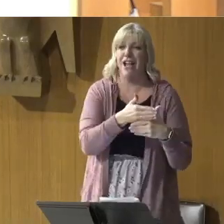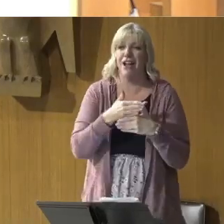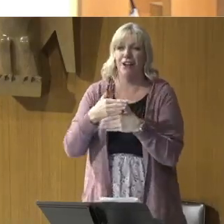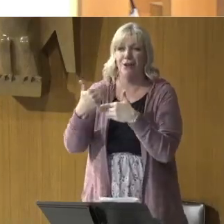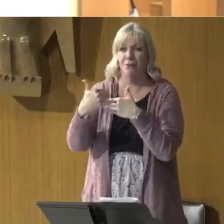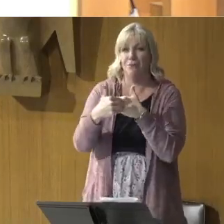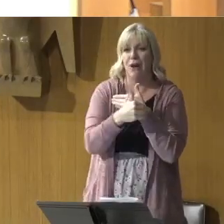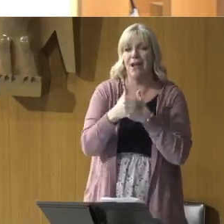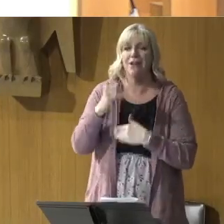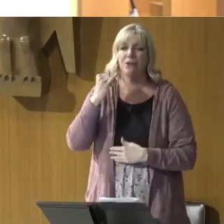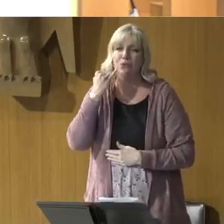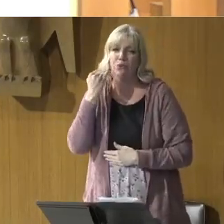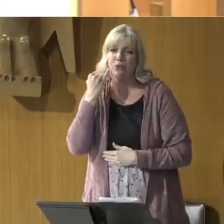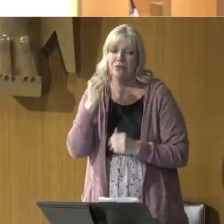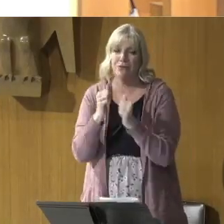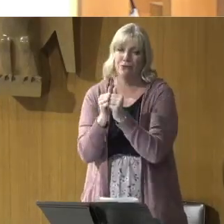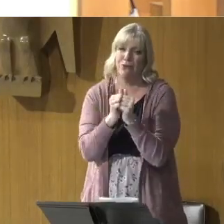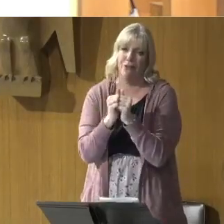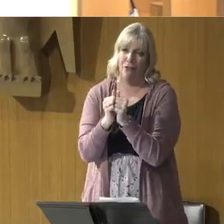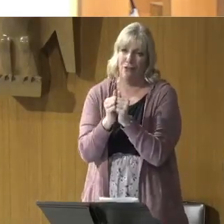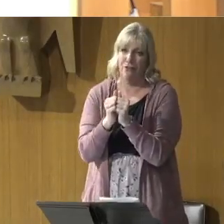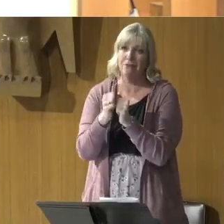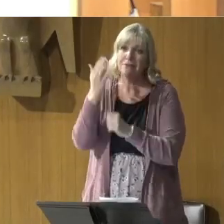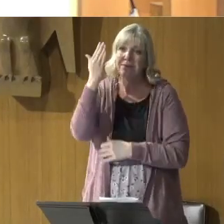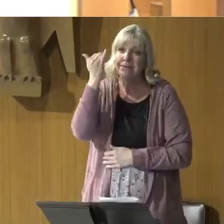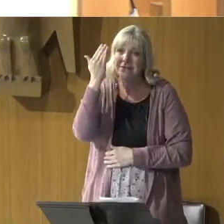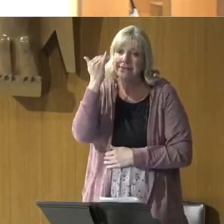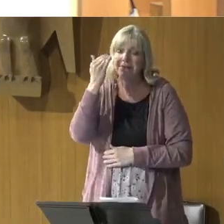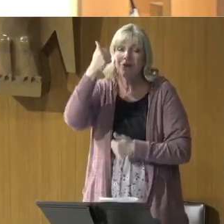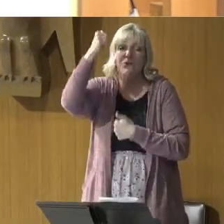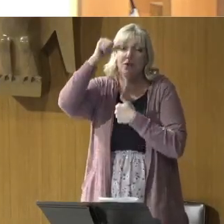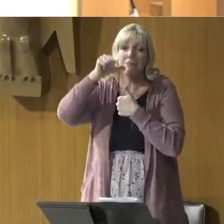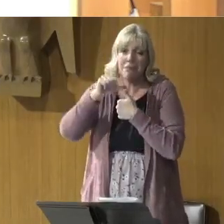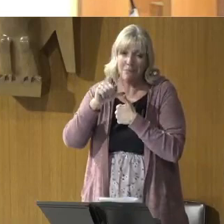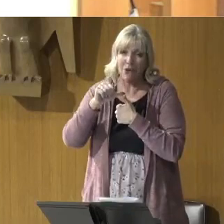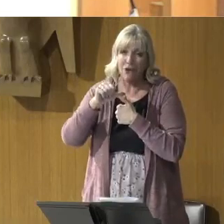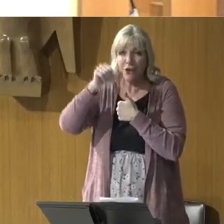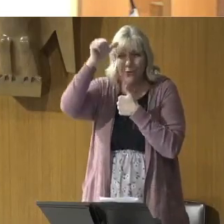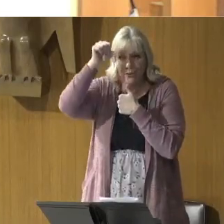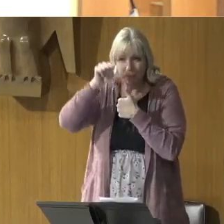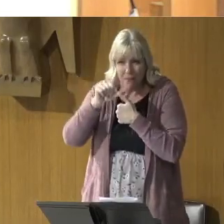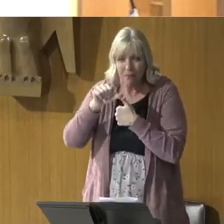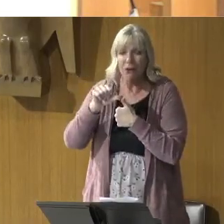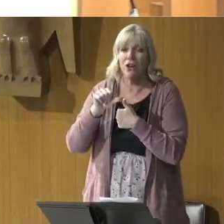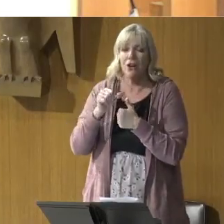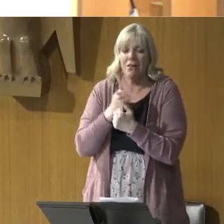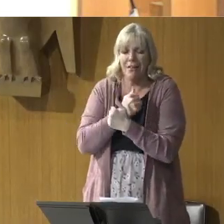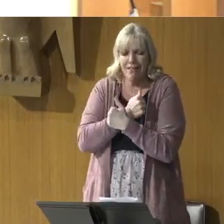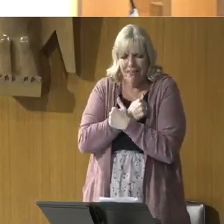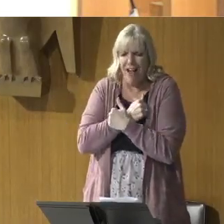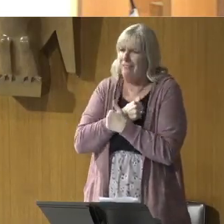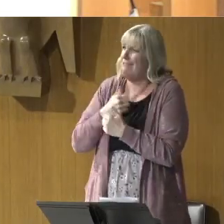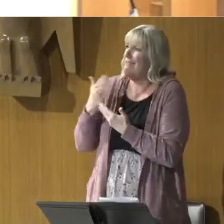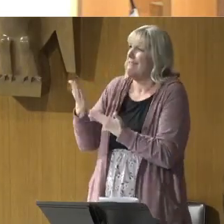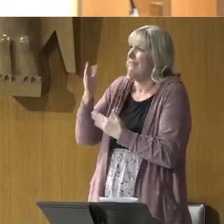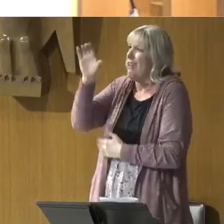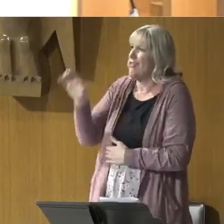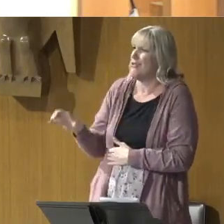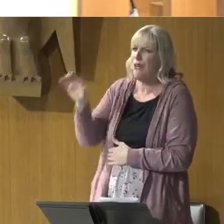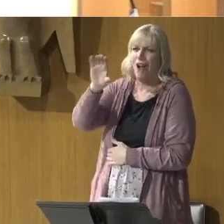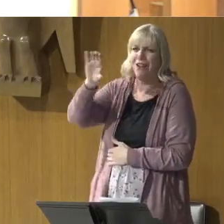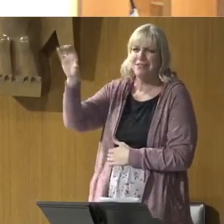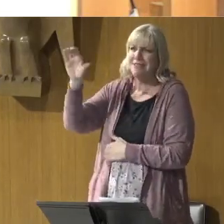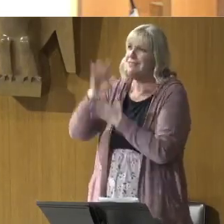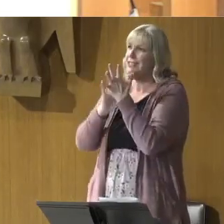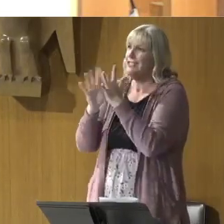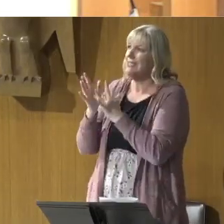bread and juice to remember the love that leads to the cross. A love so strong, a love so divine